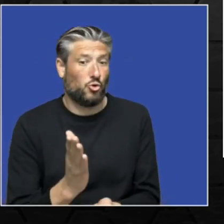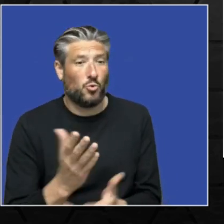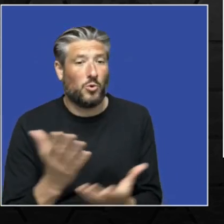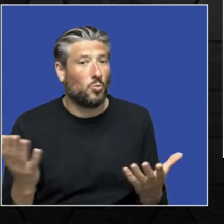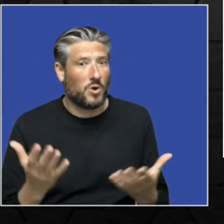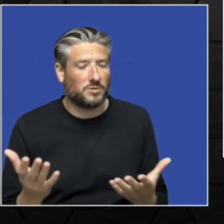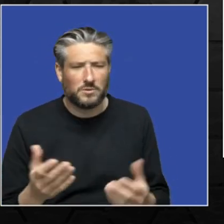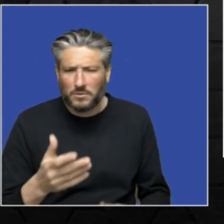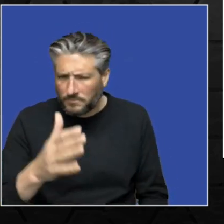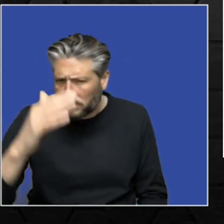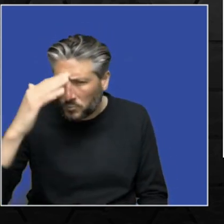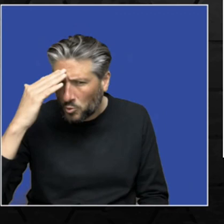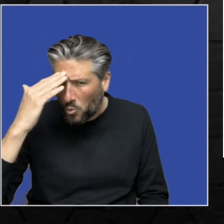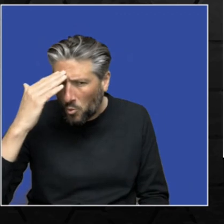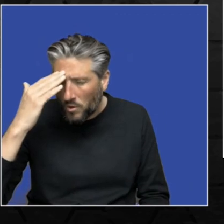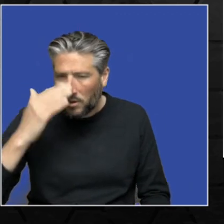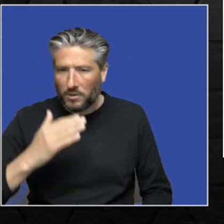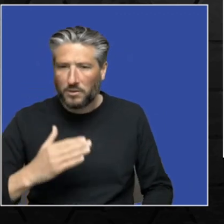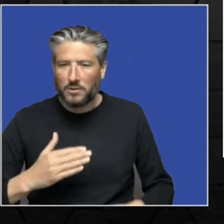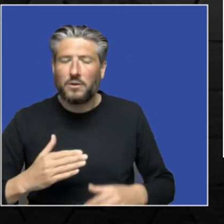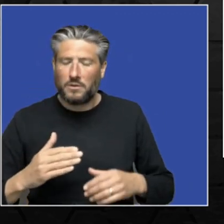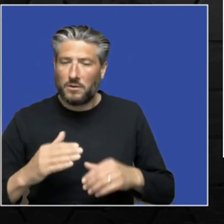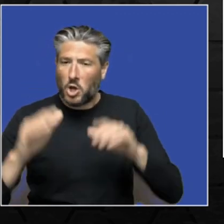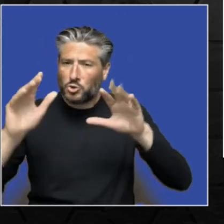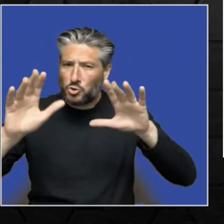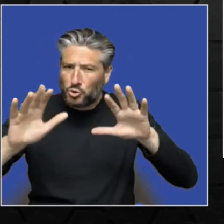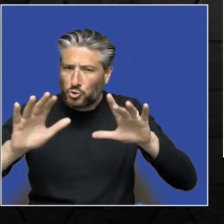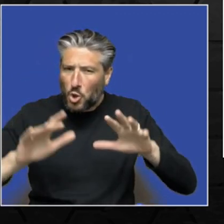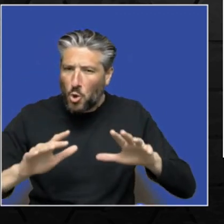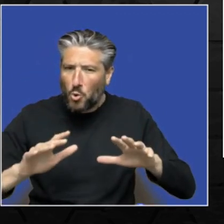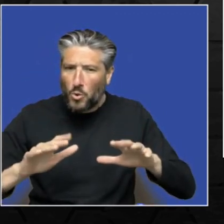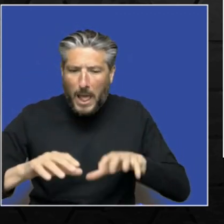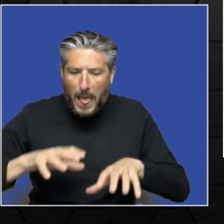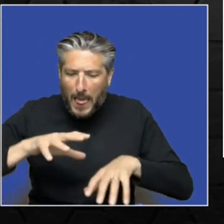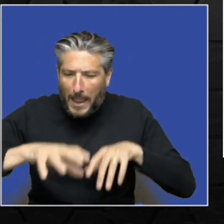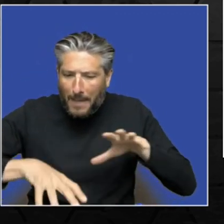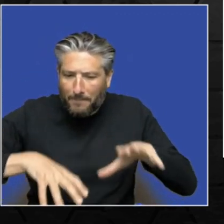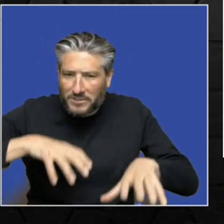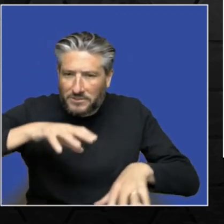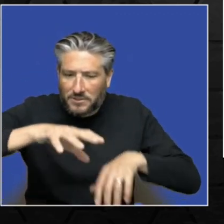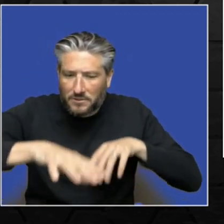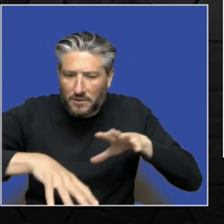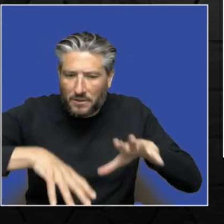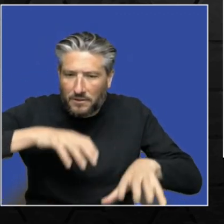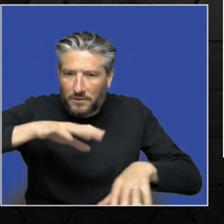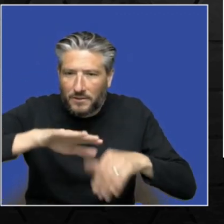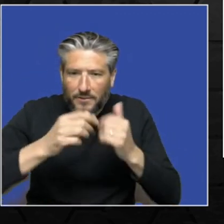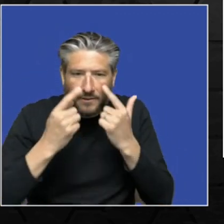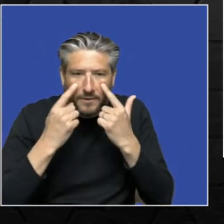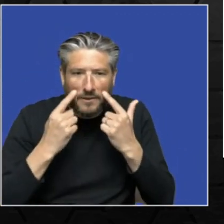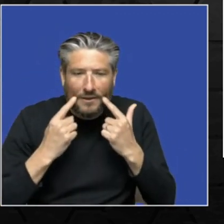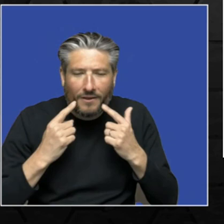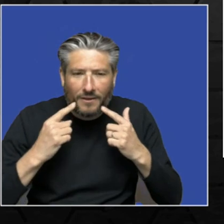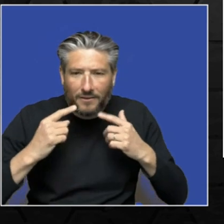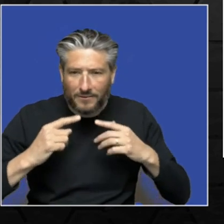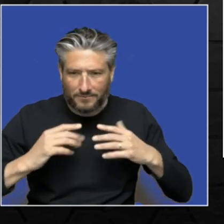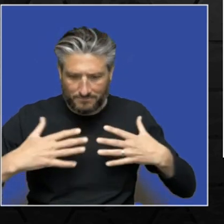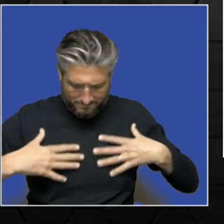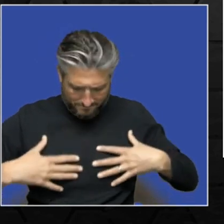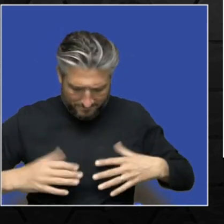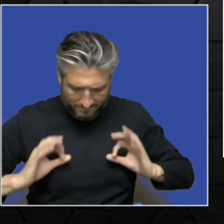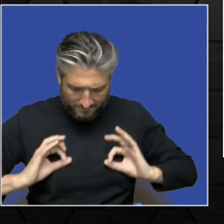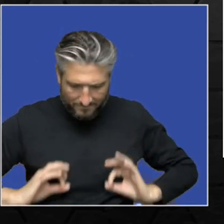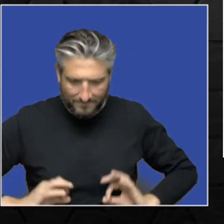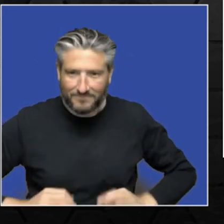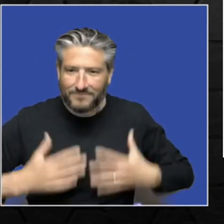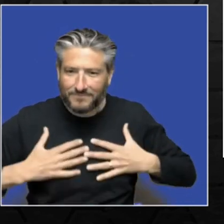So in the snowy region, now mapping the snow leopard and tracking the movements of the snow leopard for its